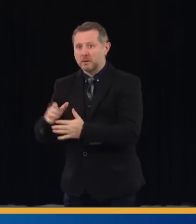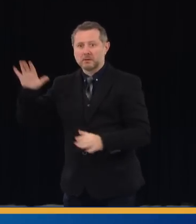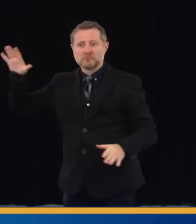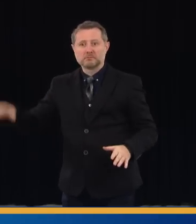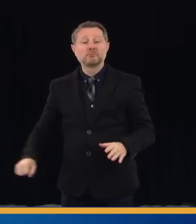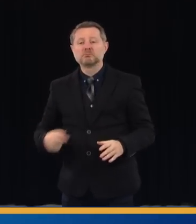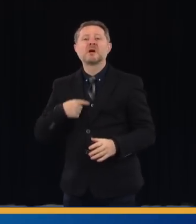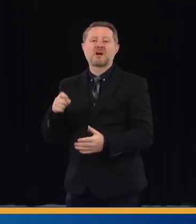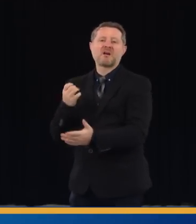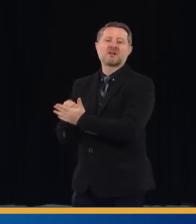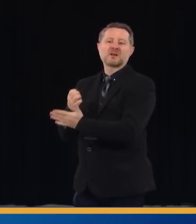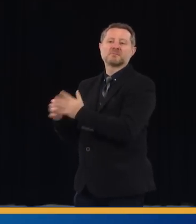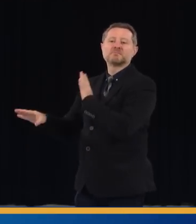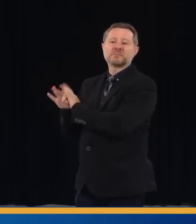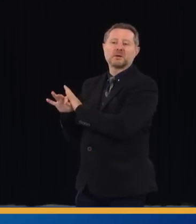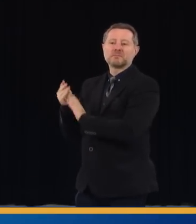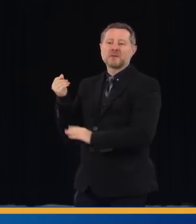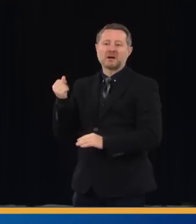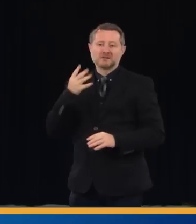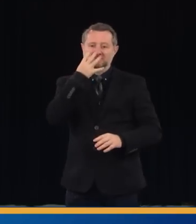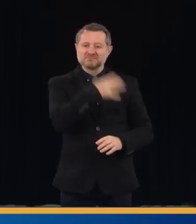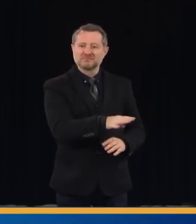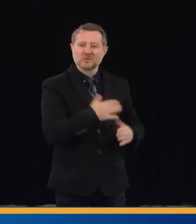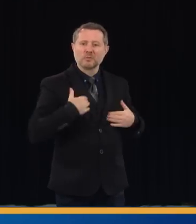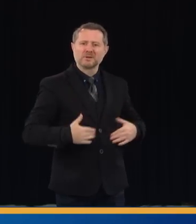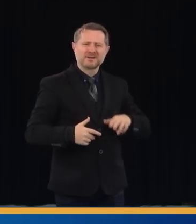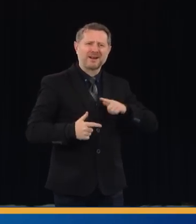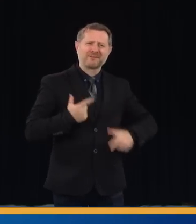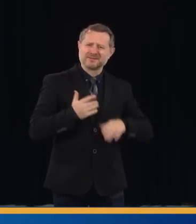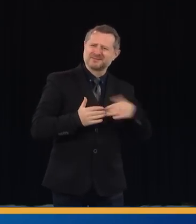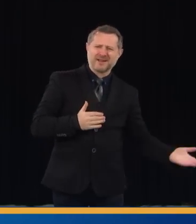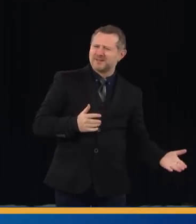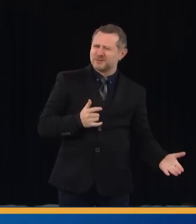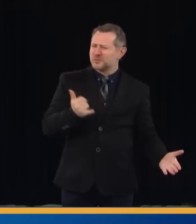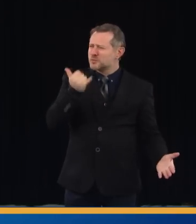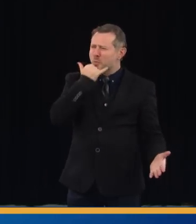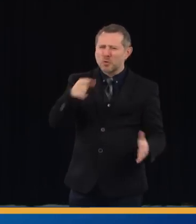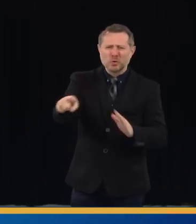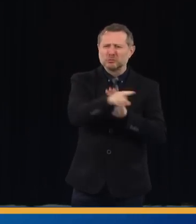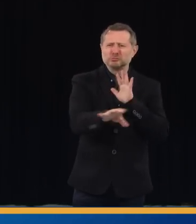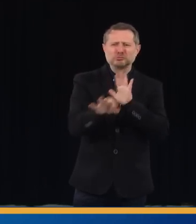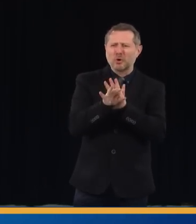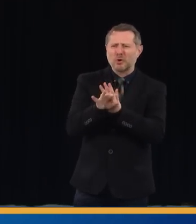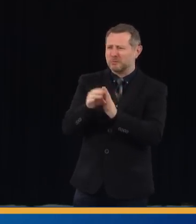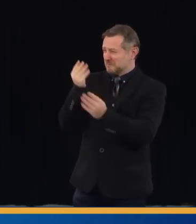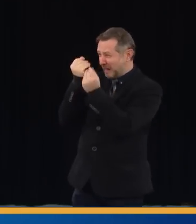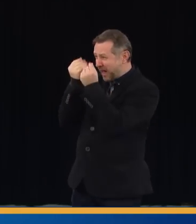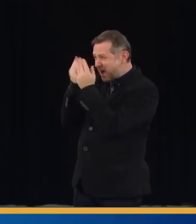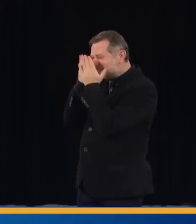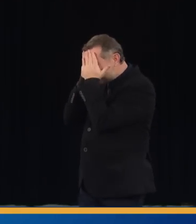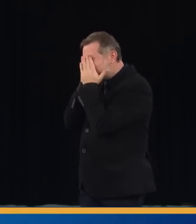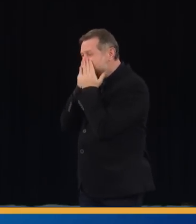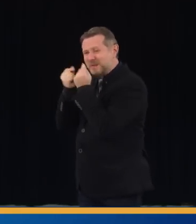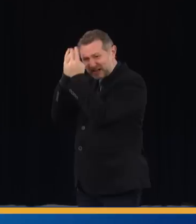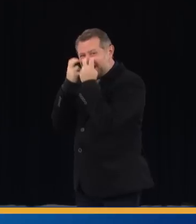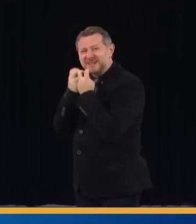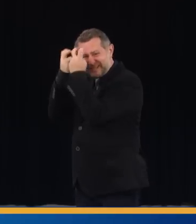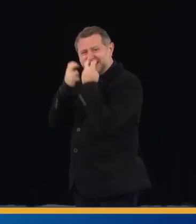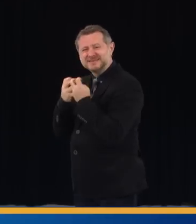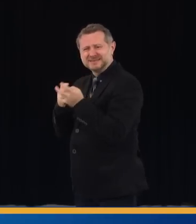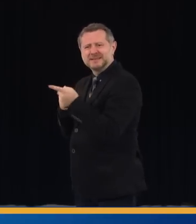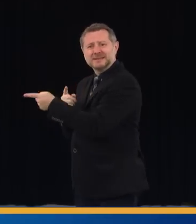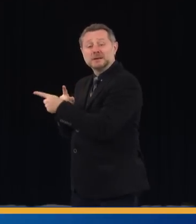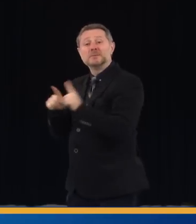because no one is going to pick a dollar bill over human life. But can you come up with a public